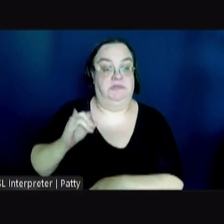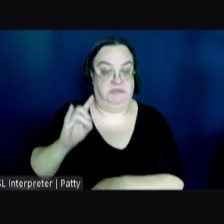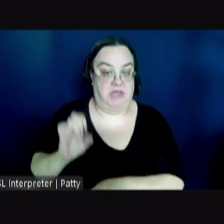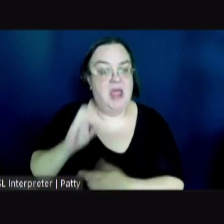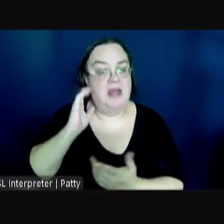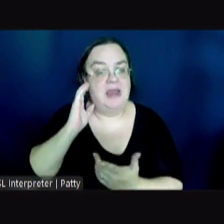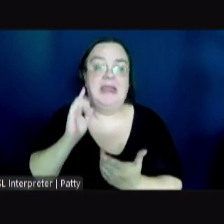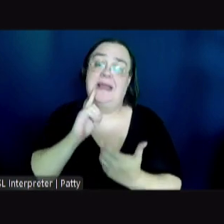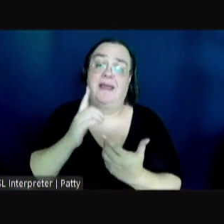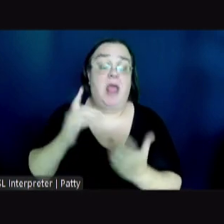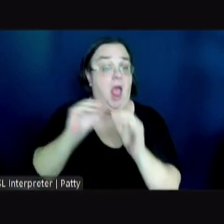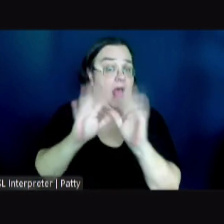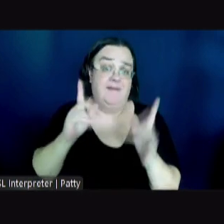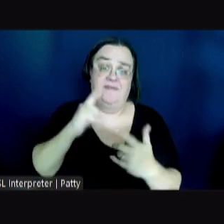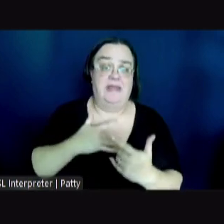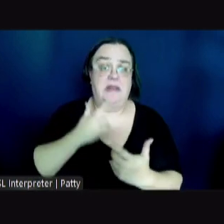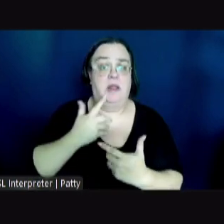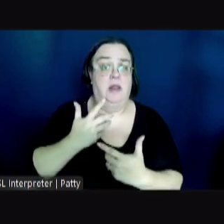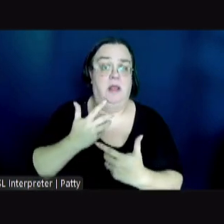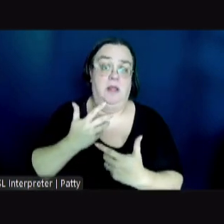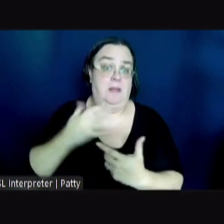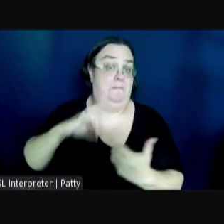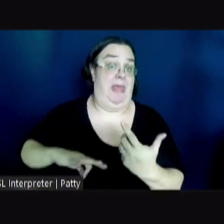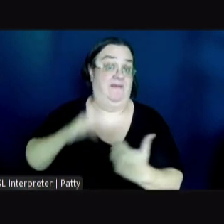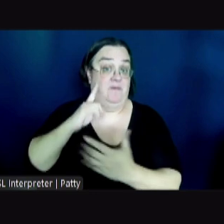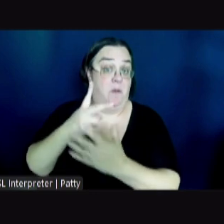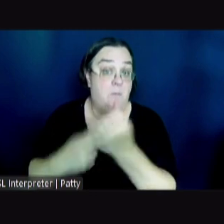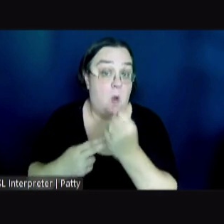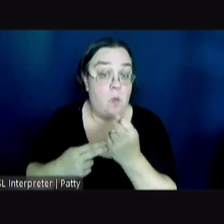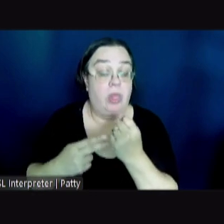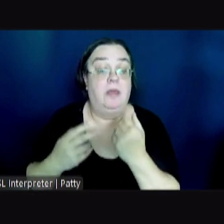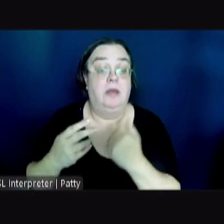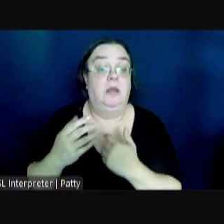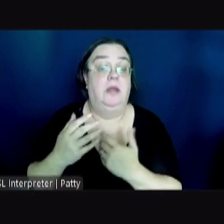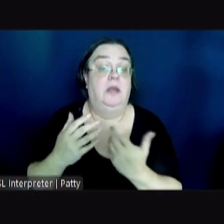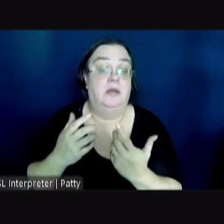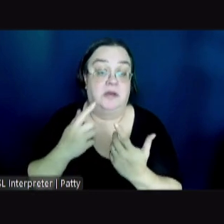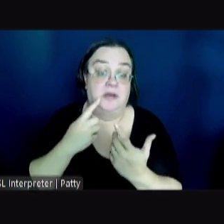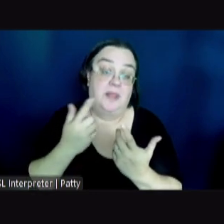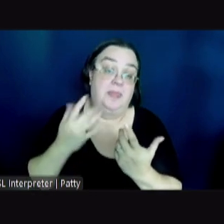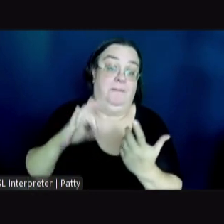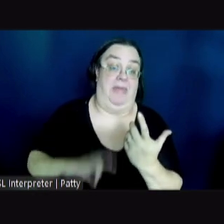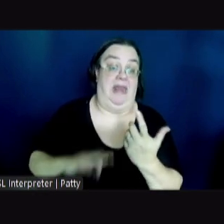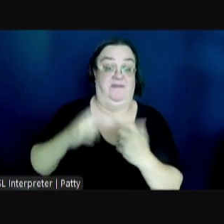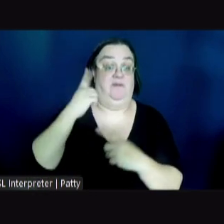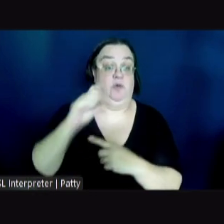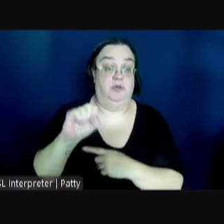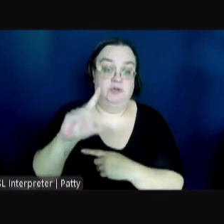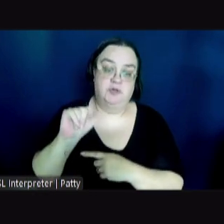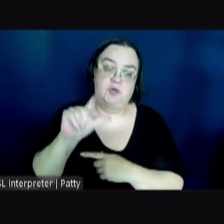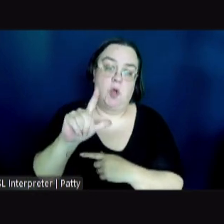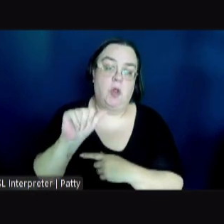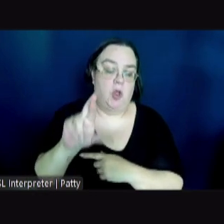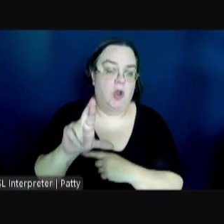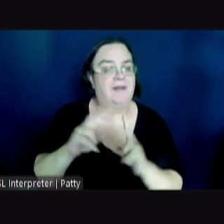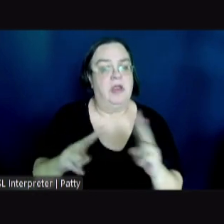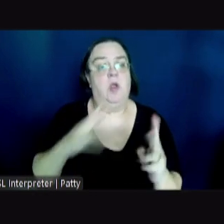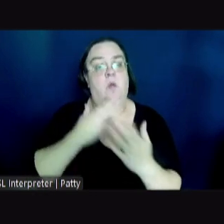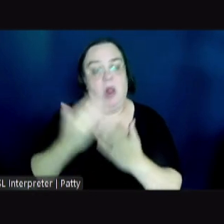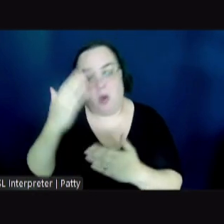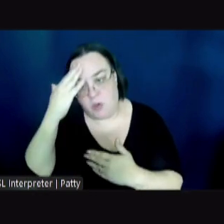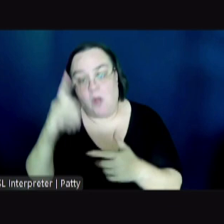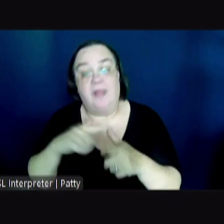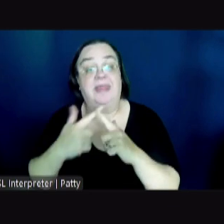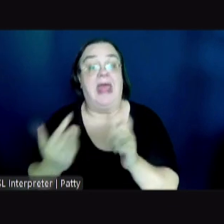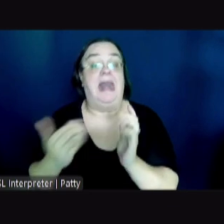win-win. Obviously, the benefits of solar, I think, are well known. And then again, the safety security benefits here